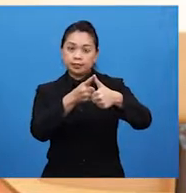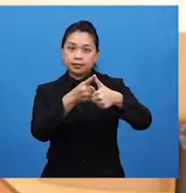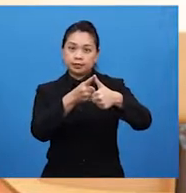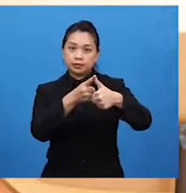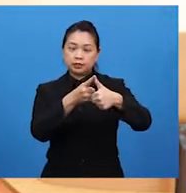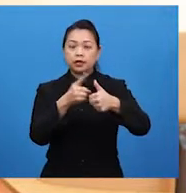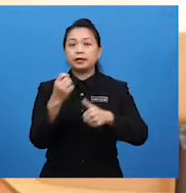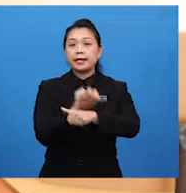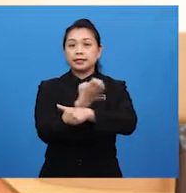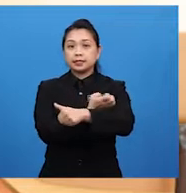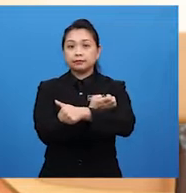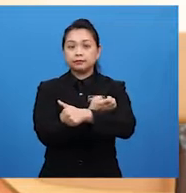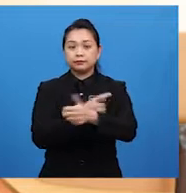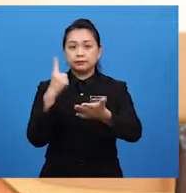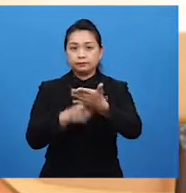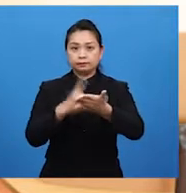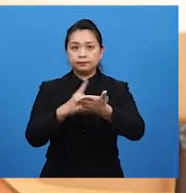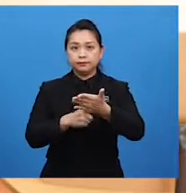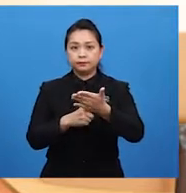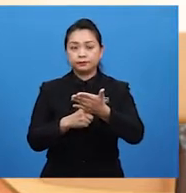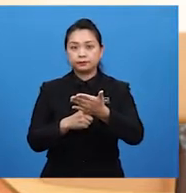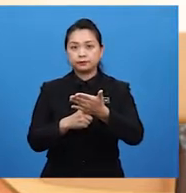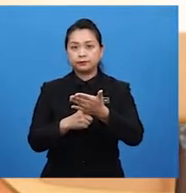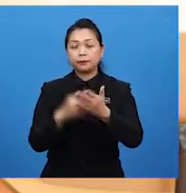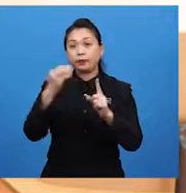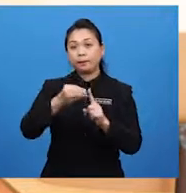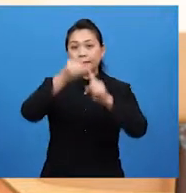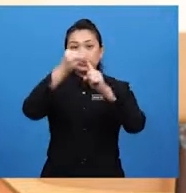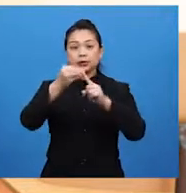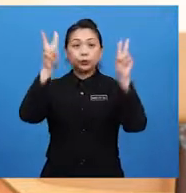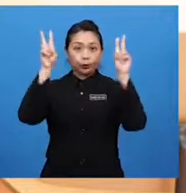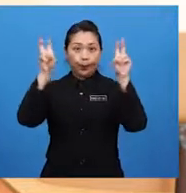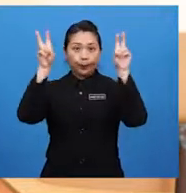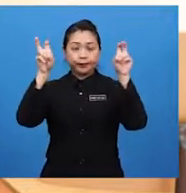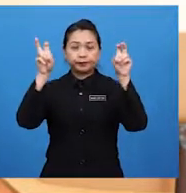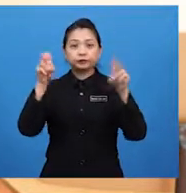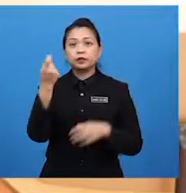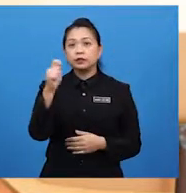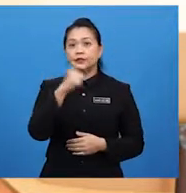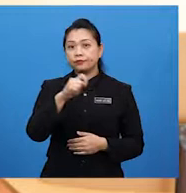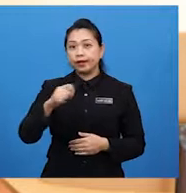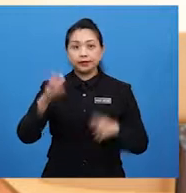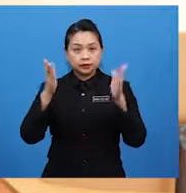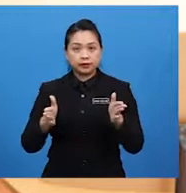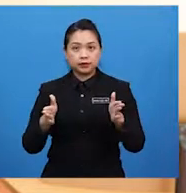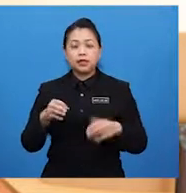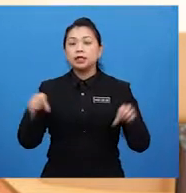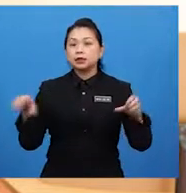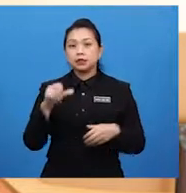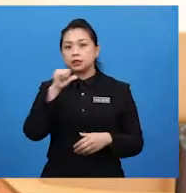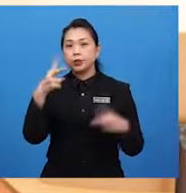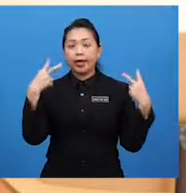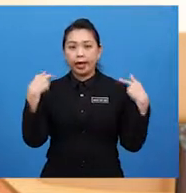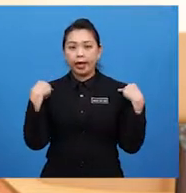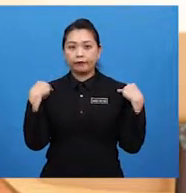type of essay discusses a particular topic. The writer does not have to take